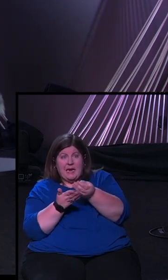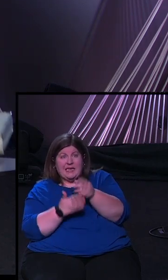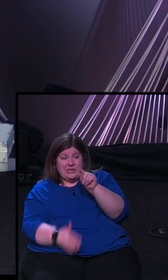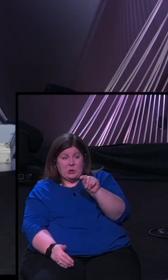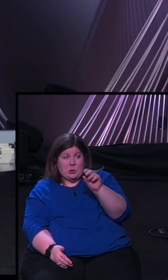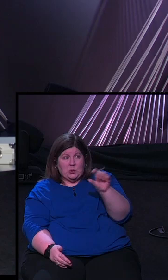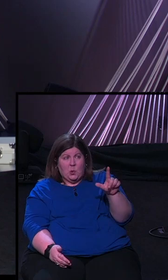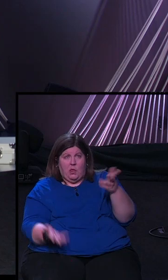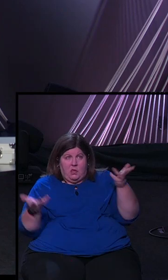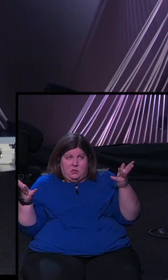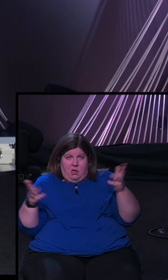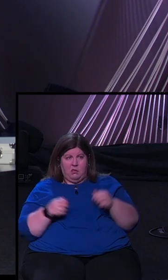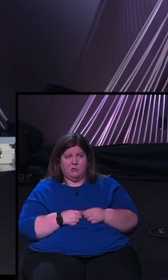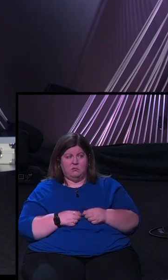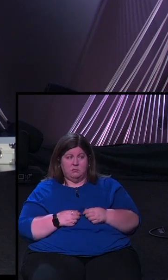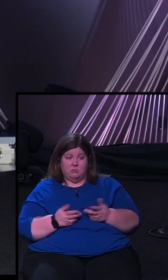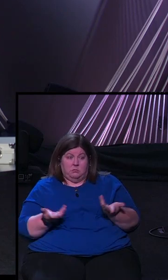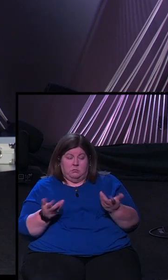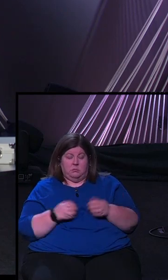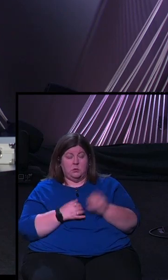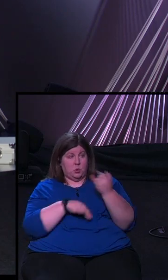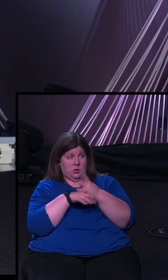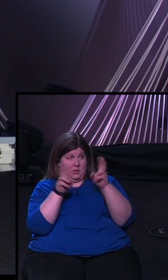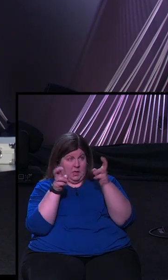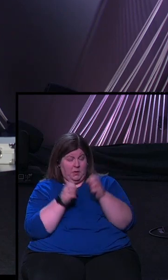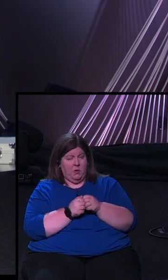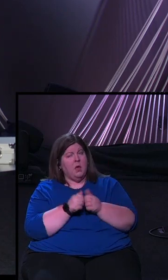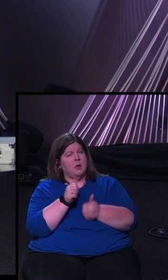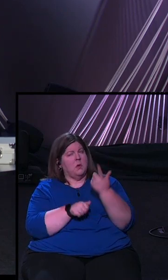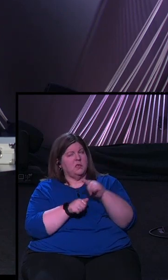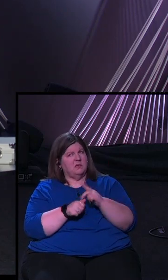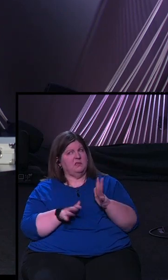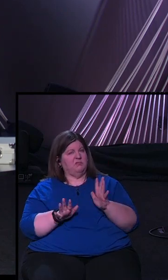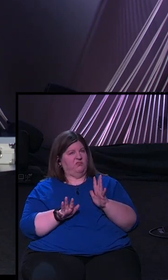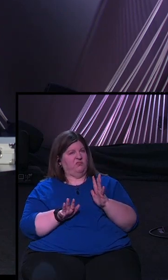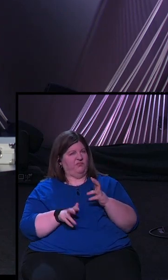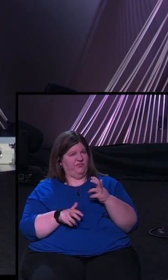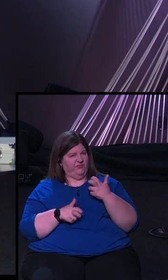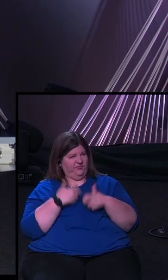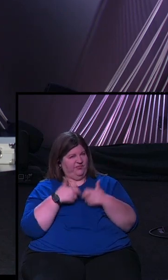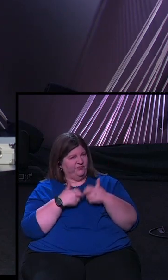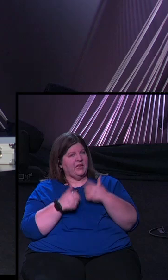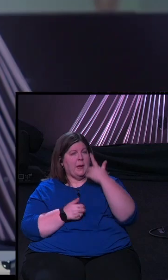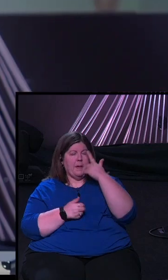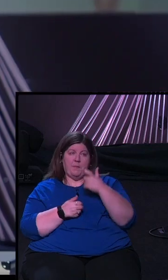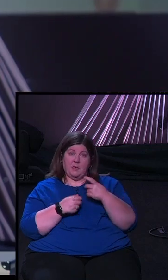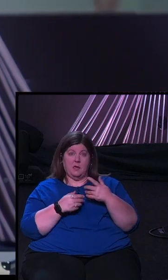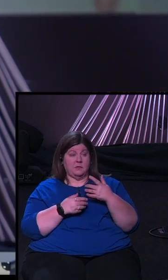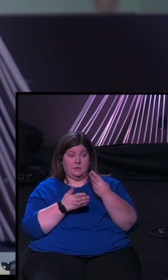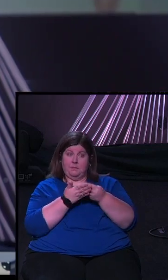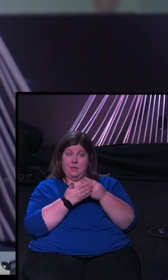really nothing more and nothing less. Today's topic is difficult for most of us because it is a force that controls us most or more